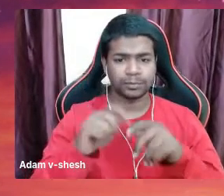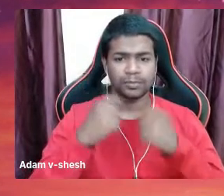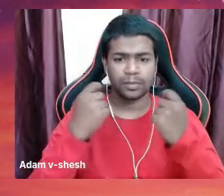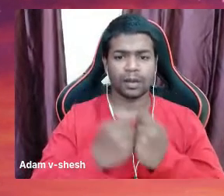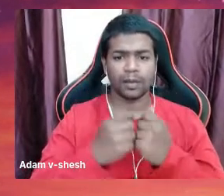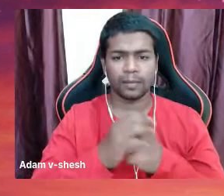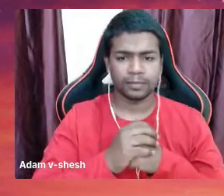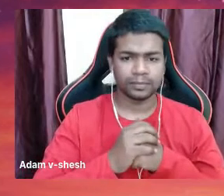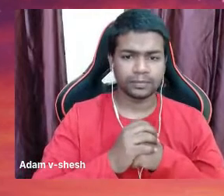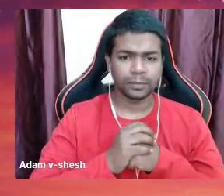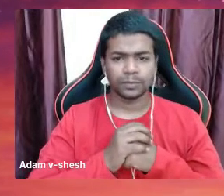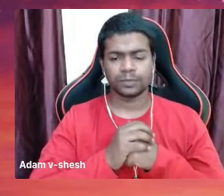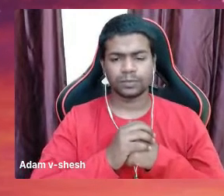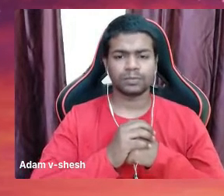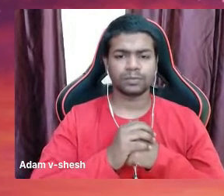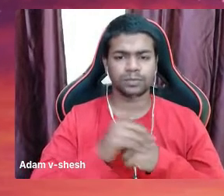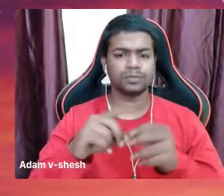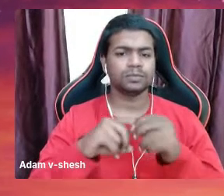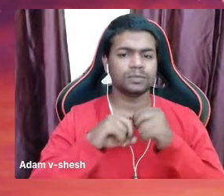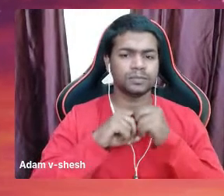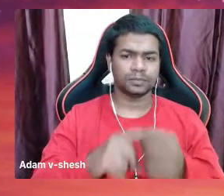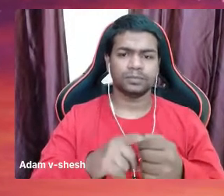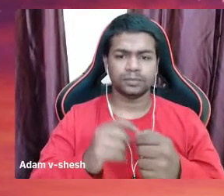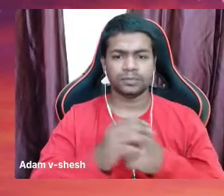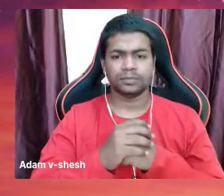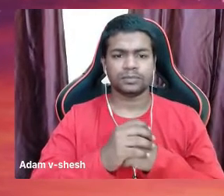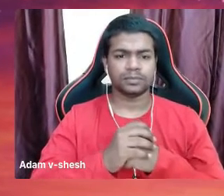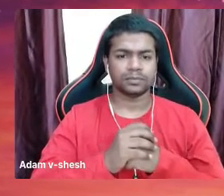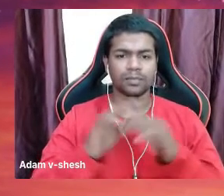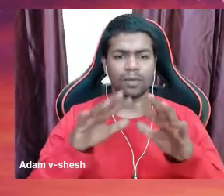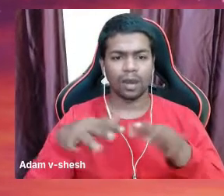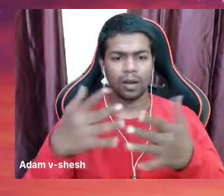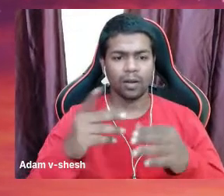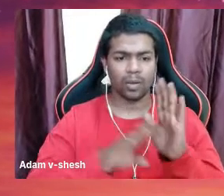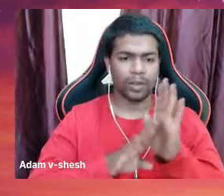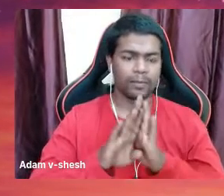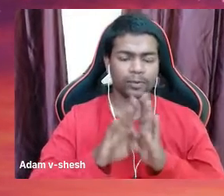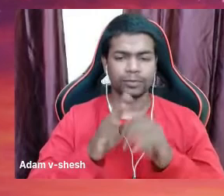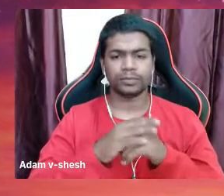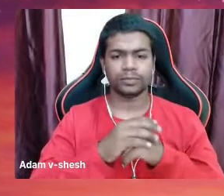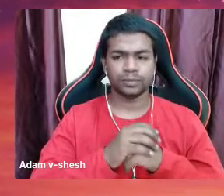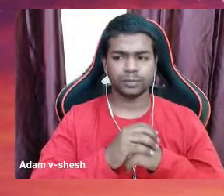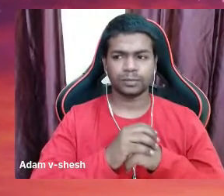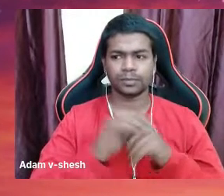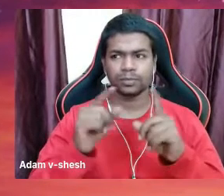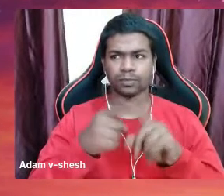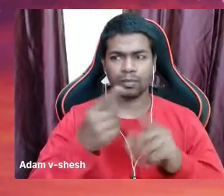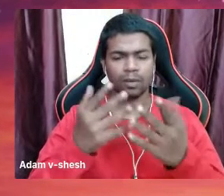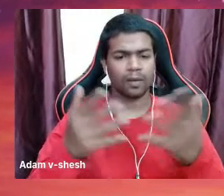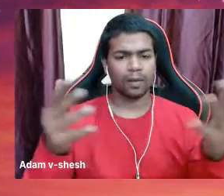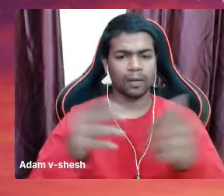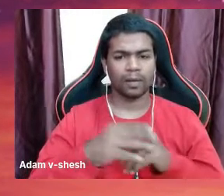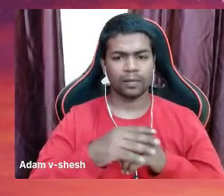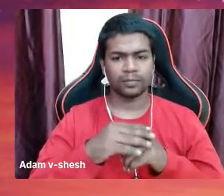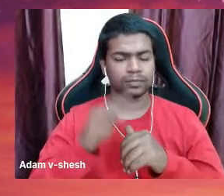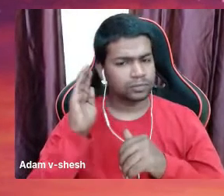right? But the question really is, okay, how do we improve on this? One of the things I've heard a lot of people